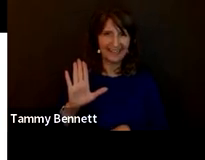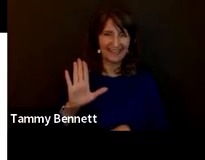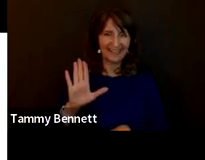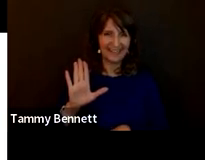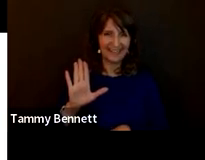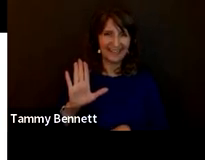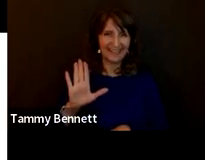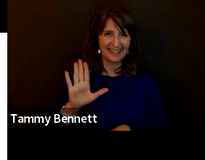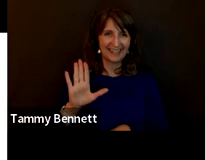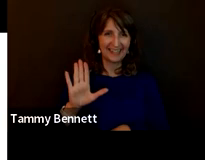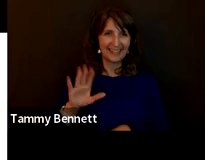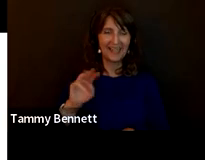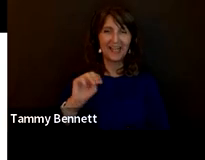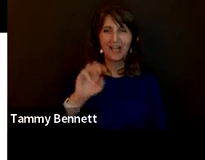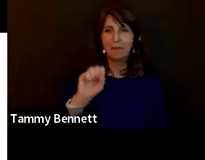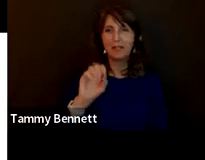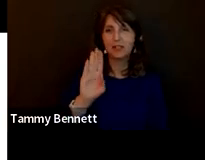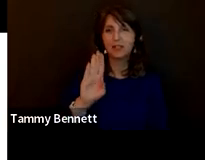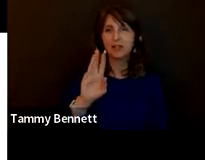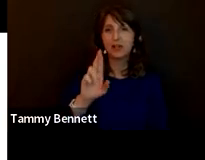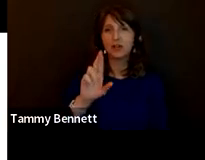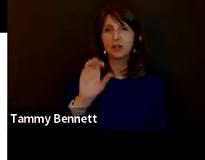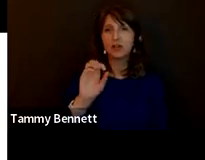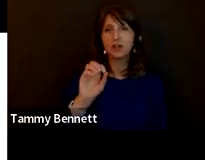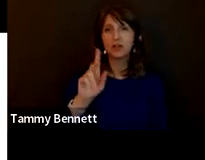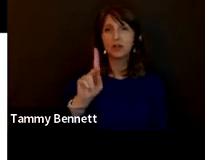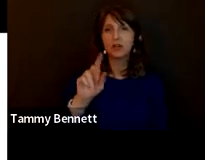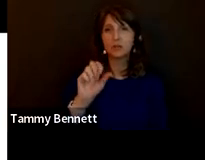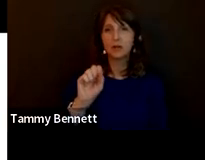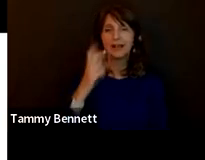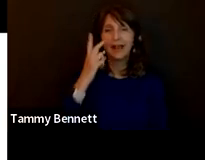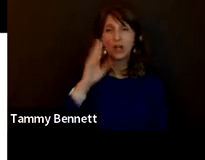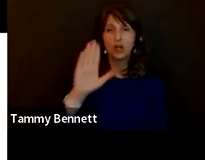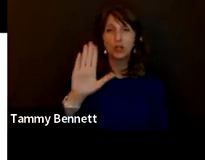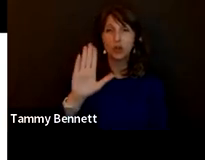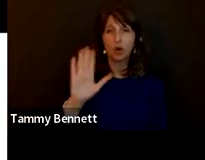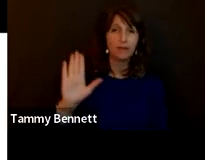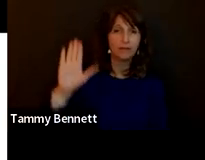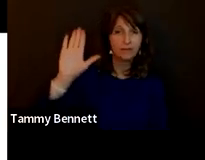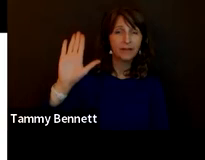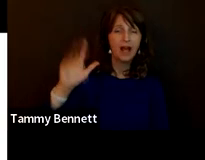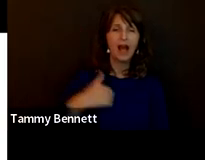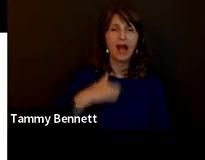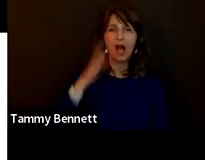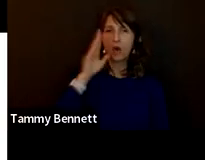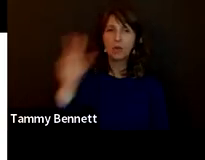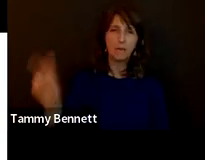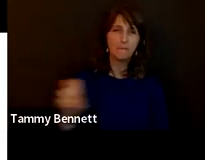moved over, Miss Brooks. See your hands raised. I'll move you over if you want to ask a